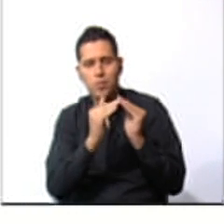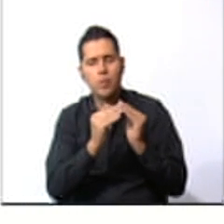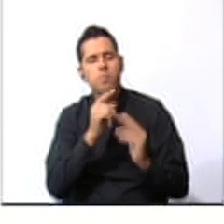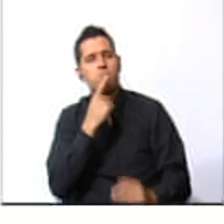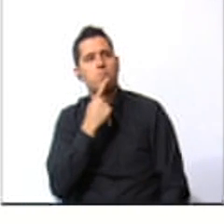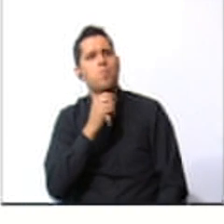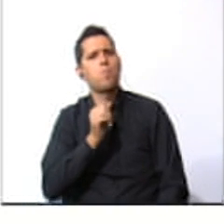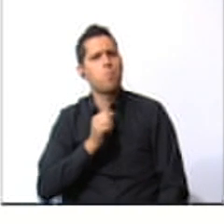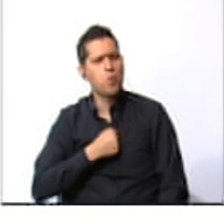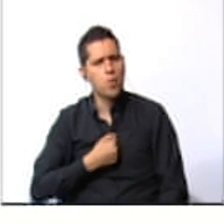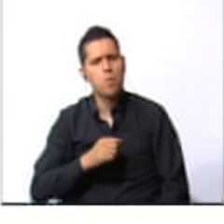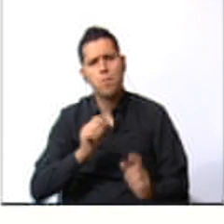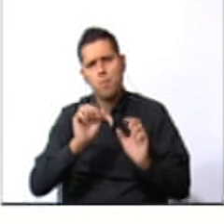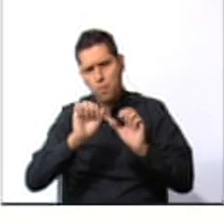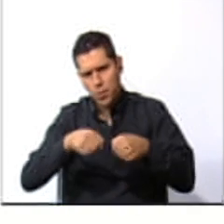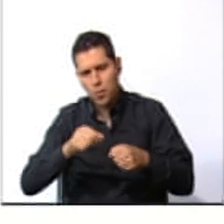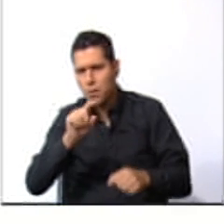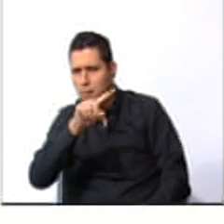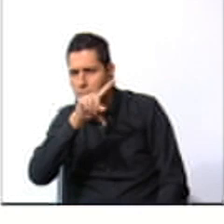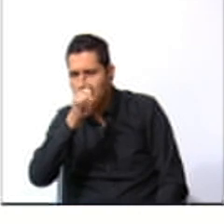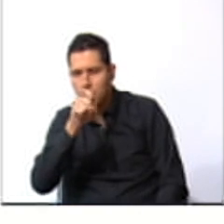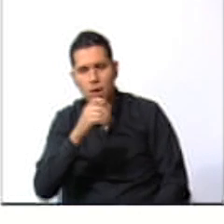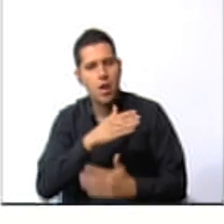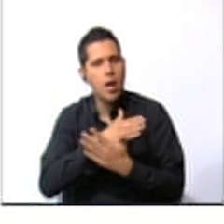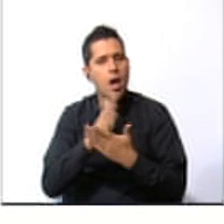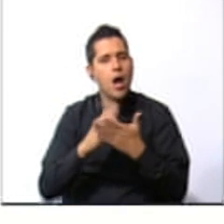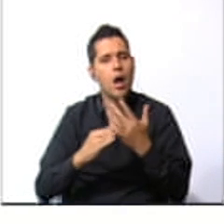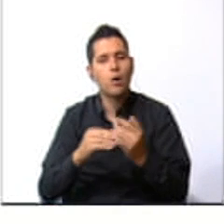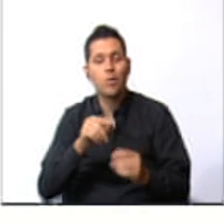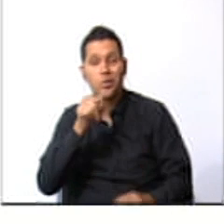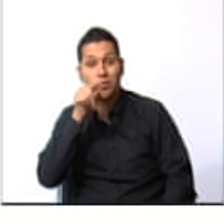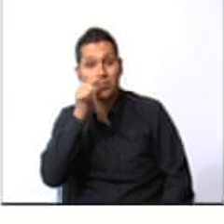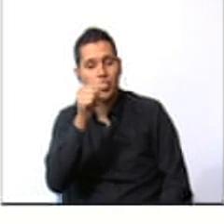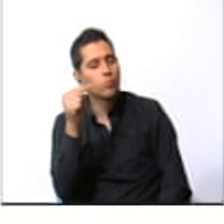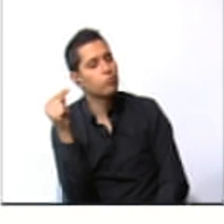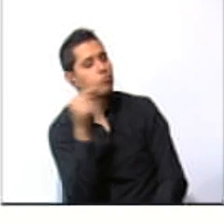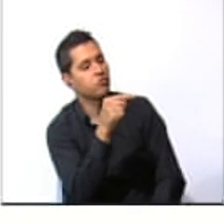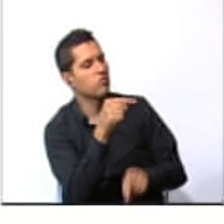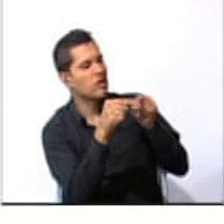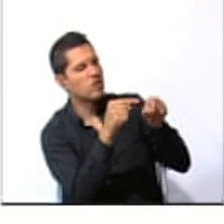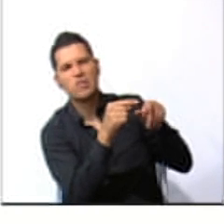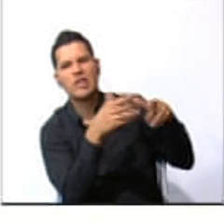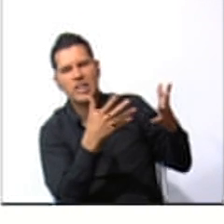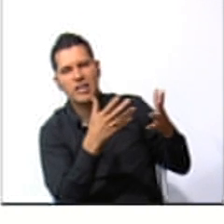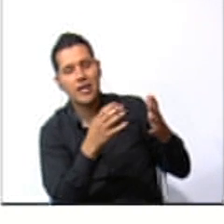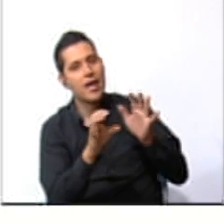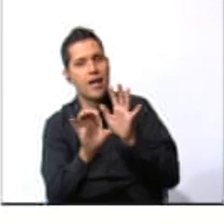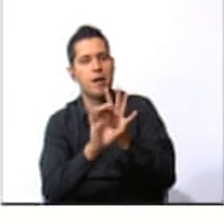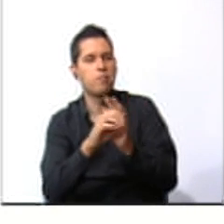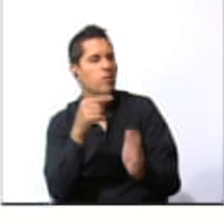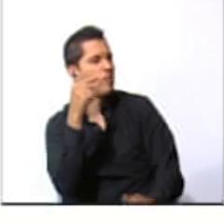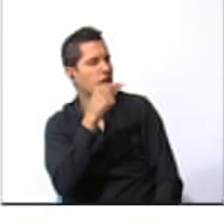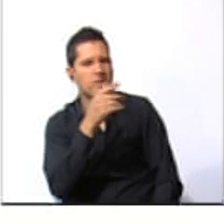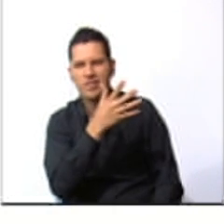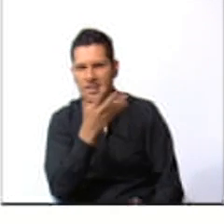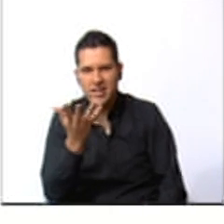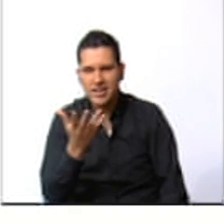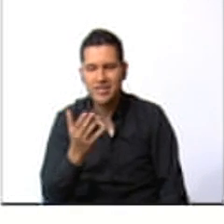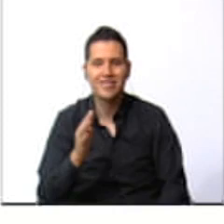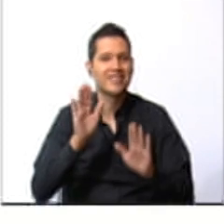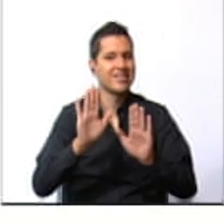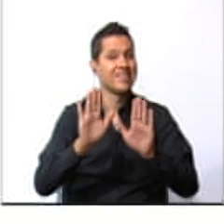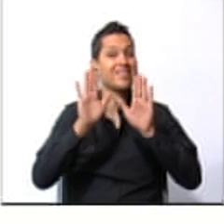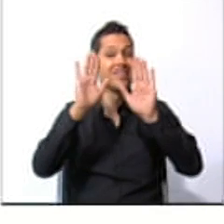ask for something when you point. Yes, for example, what's this? Excellent.